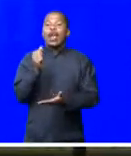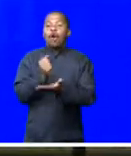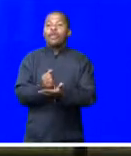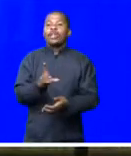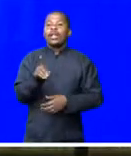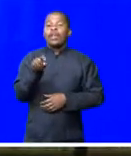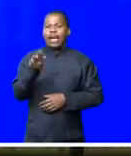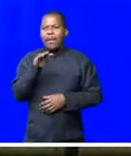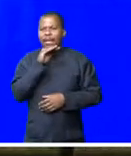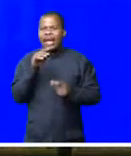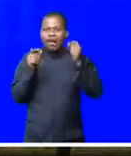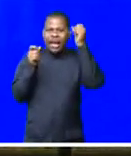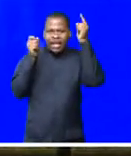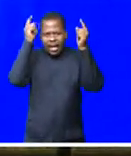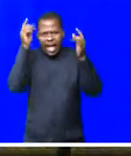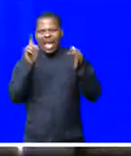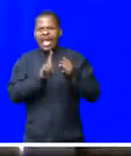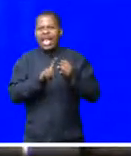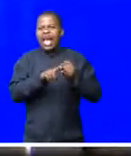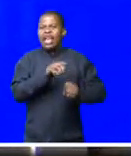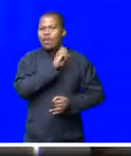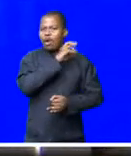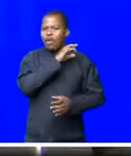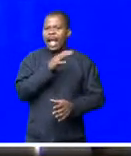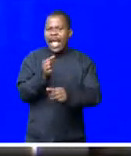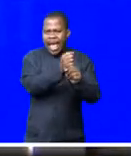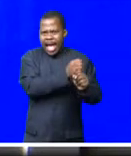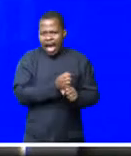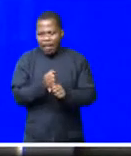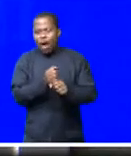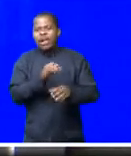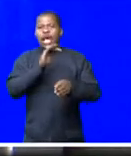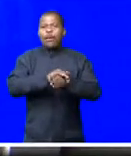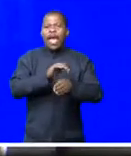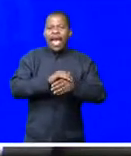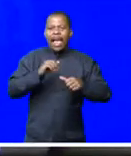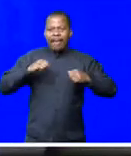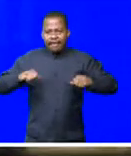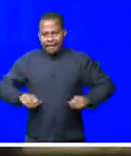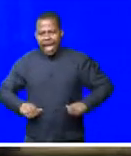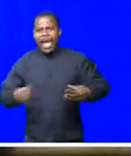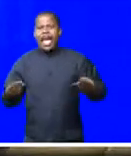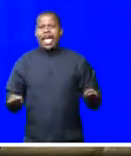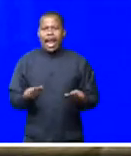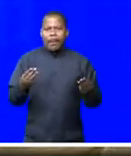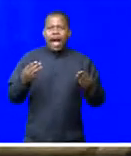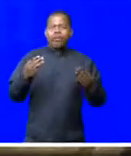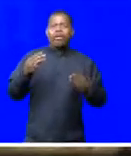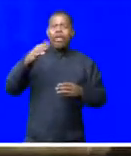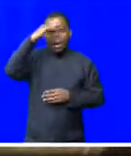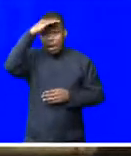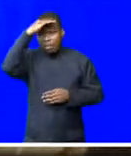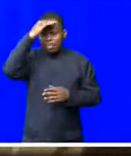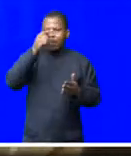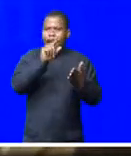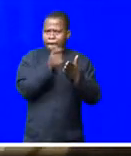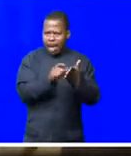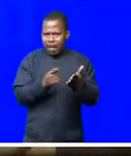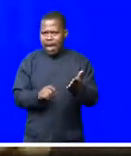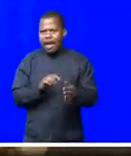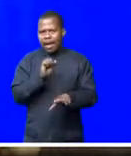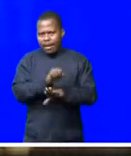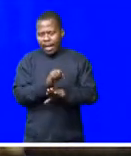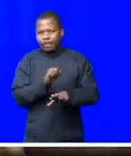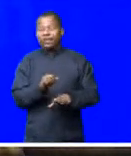netincomo ngetinkinga letiphathelene nalatithikabeta inhlala kahle yebantfu labanelibala. Akhuluma kulo mcimbi umphathi